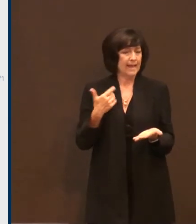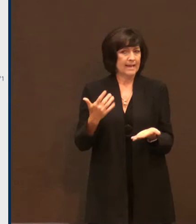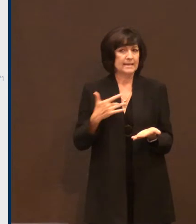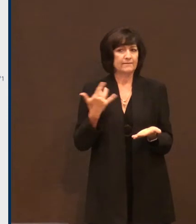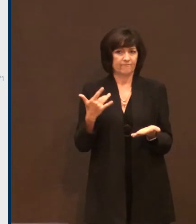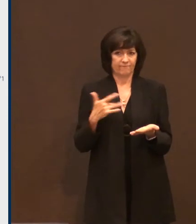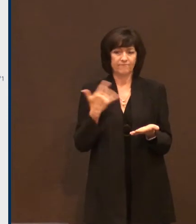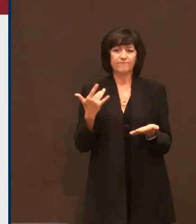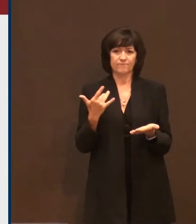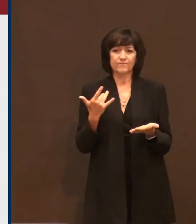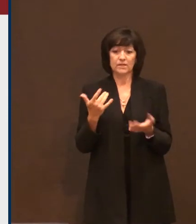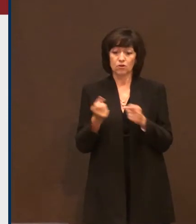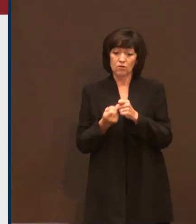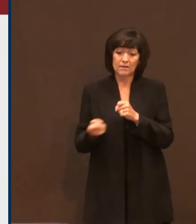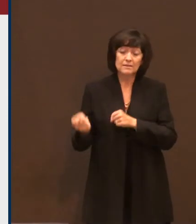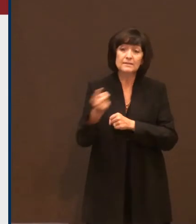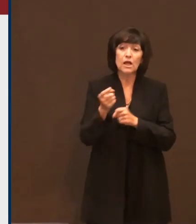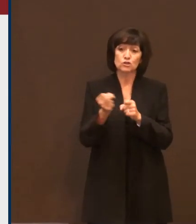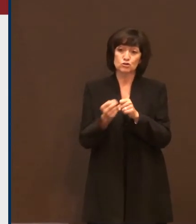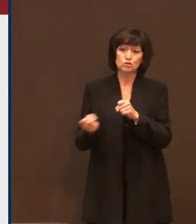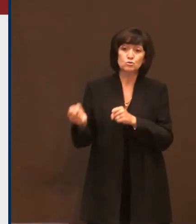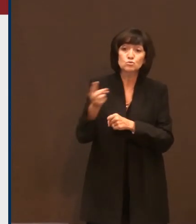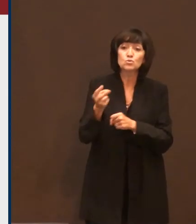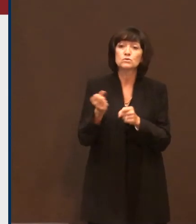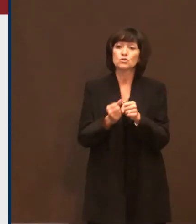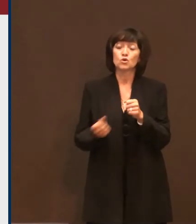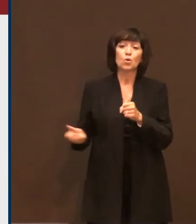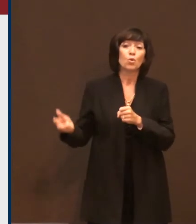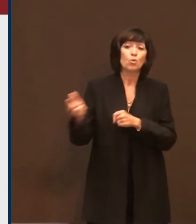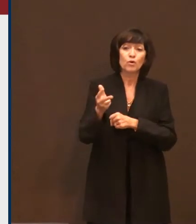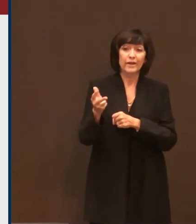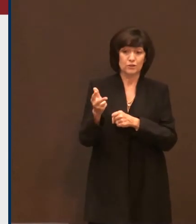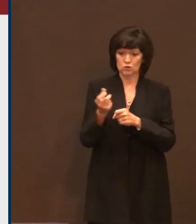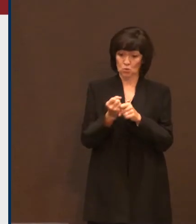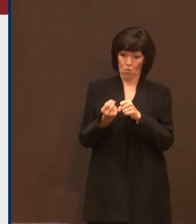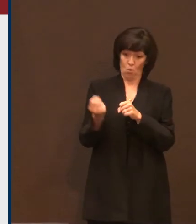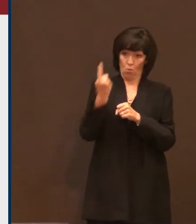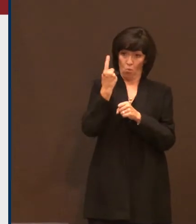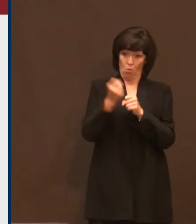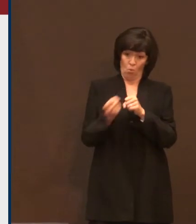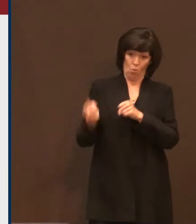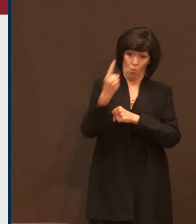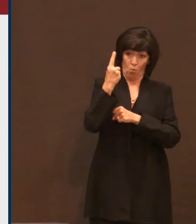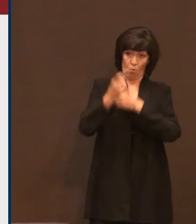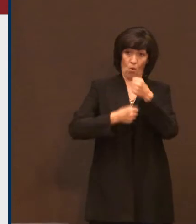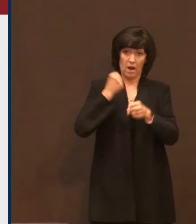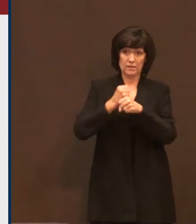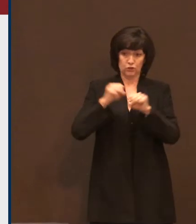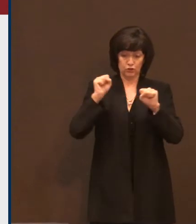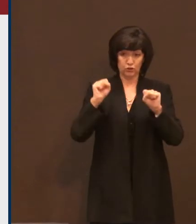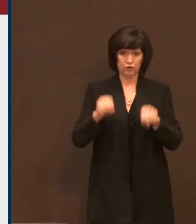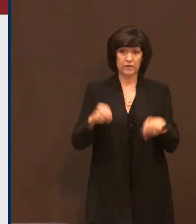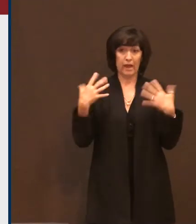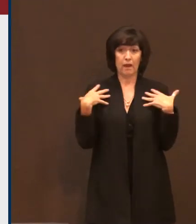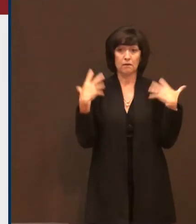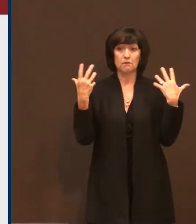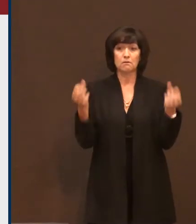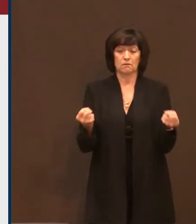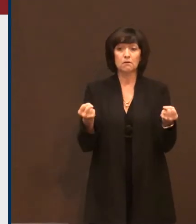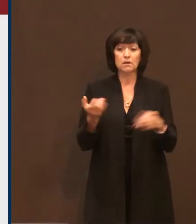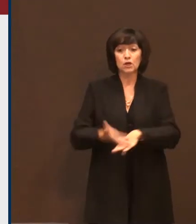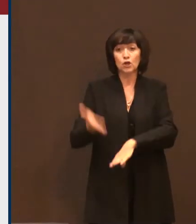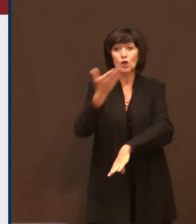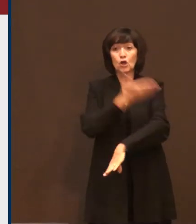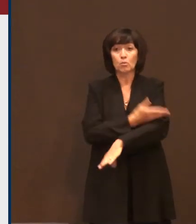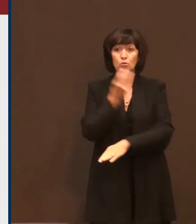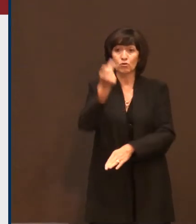really the cost recovery from COVID. So every state back in March was granted a federal disaster declaration and the